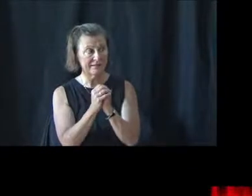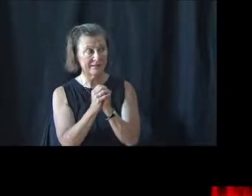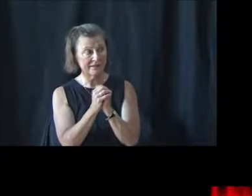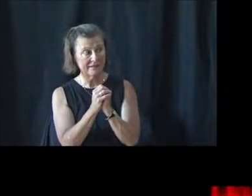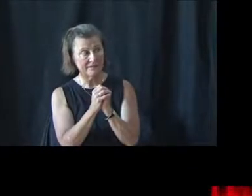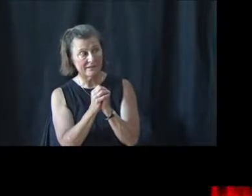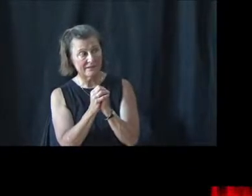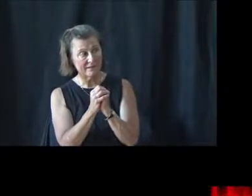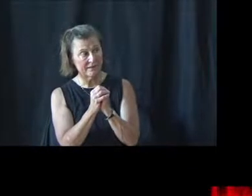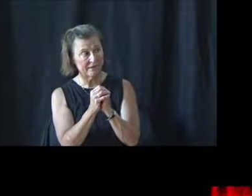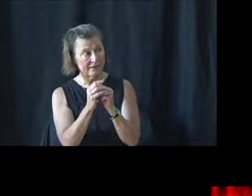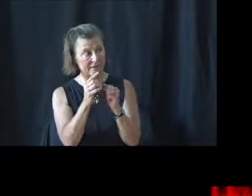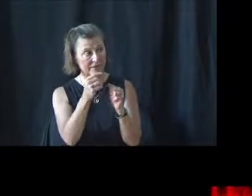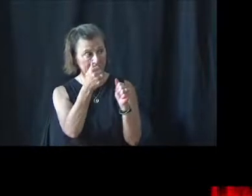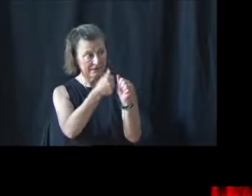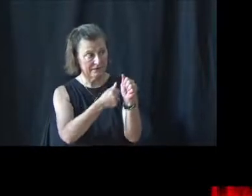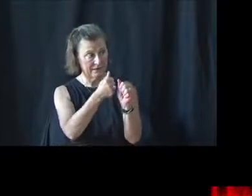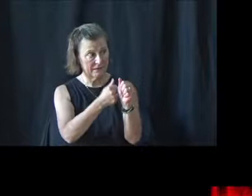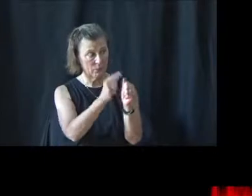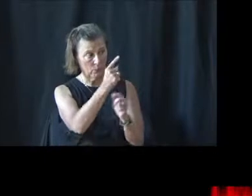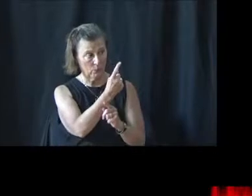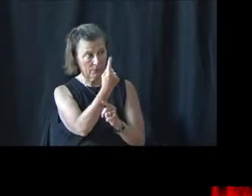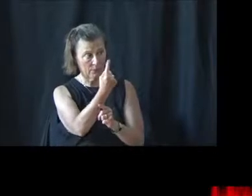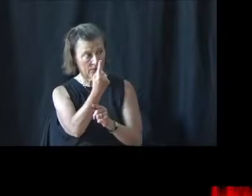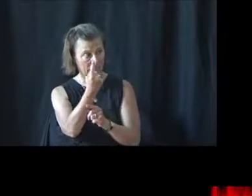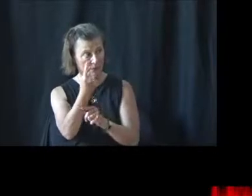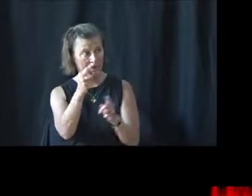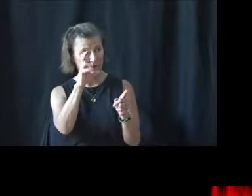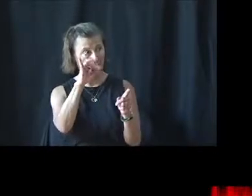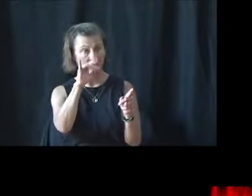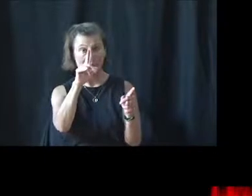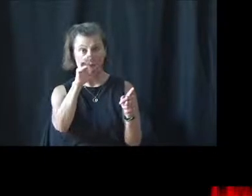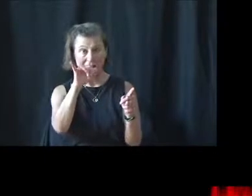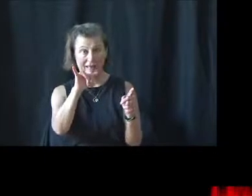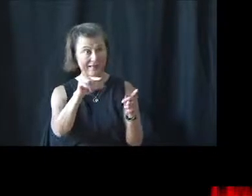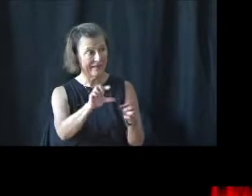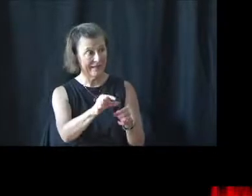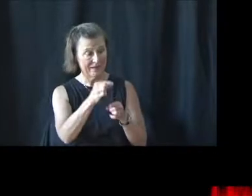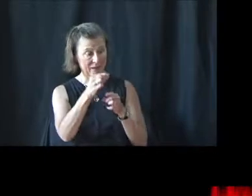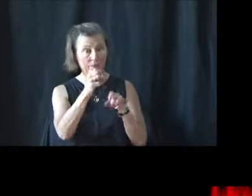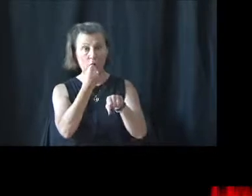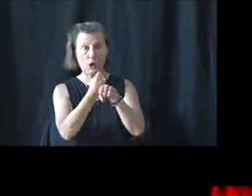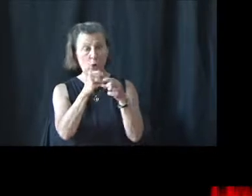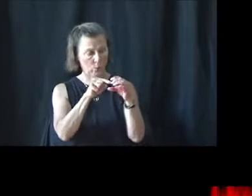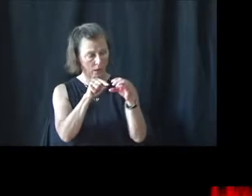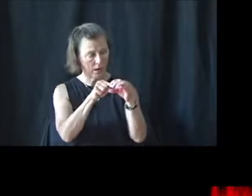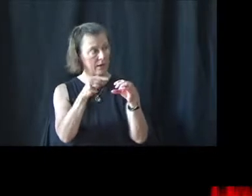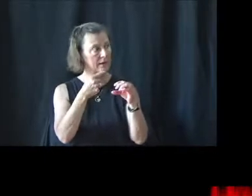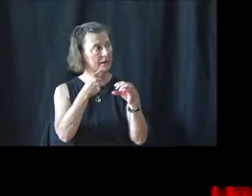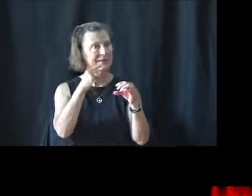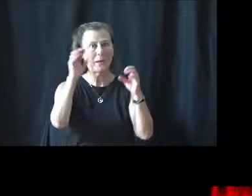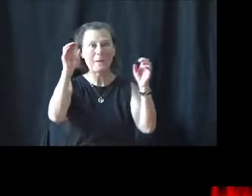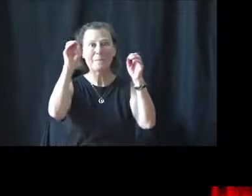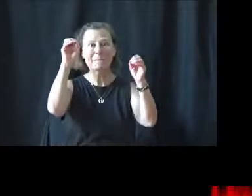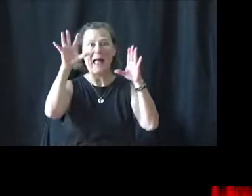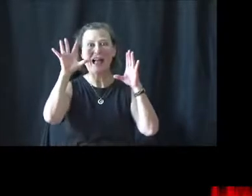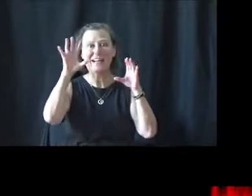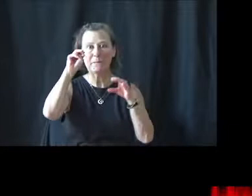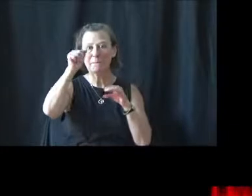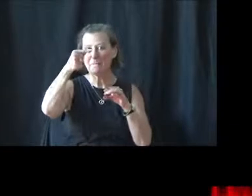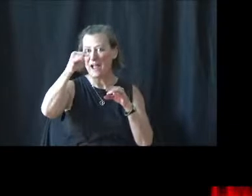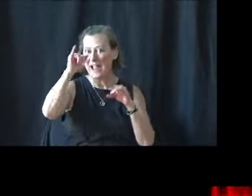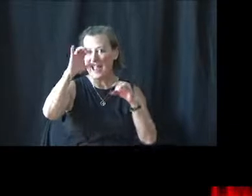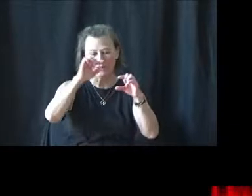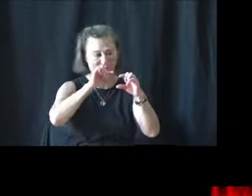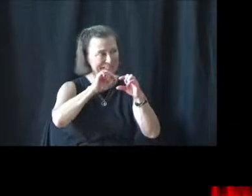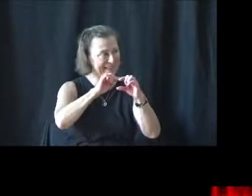Okay, let's go one at a time. Hold on. So we've got Riley here, and he picked a rock this morning that says magic. Put it